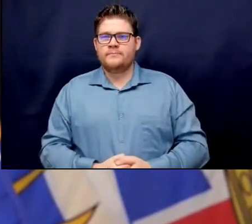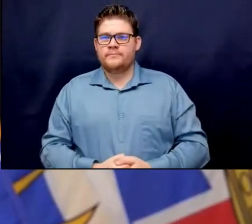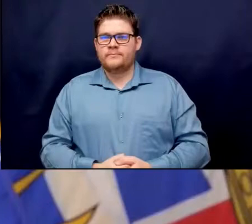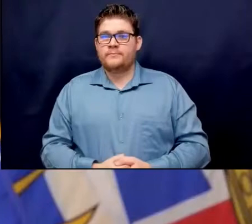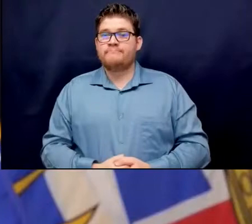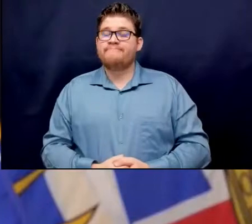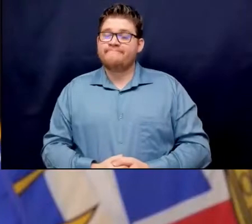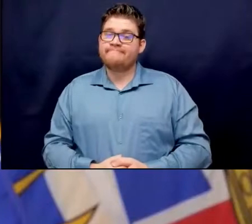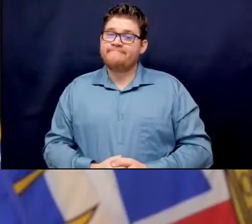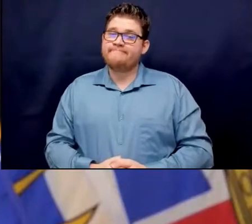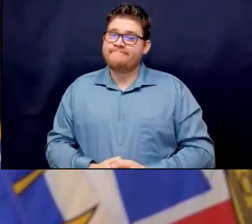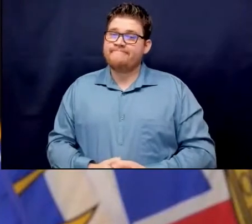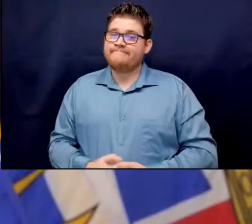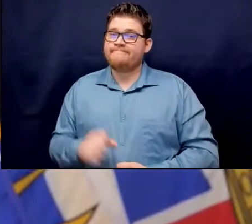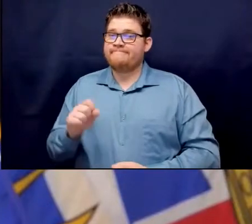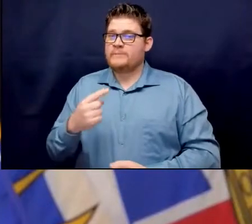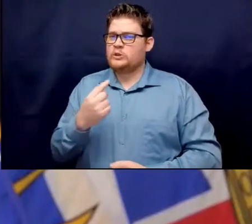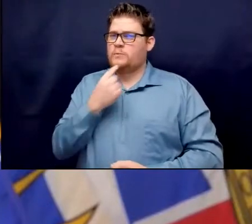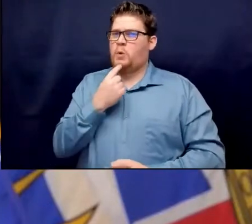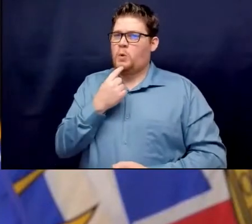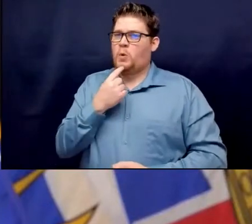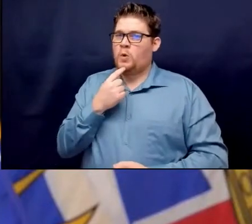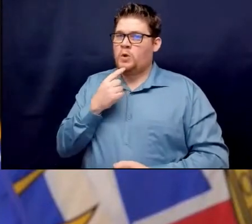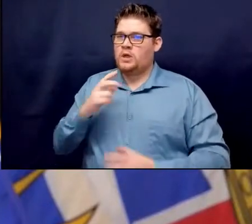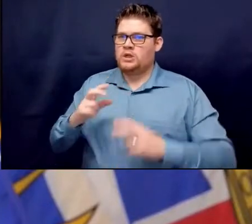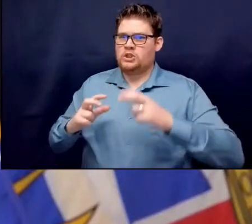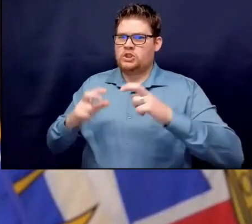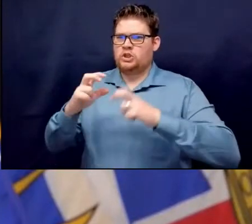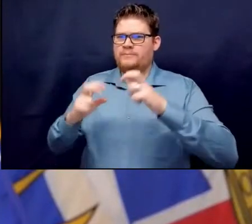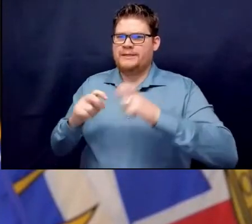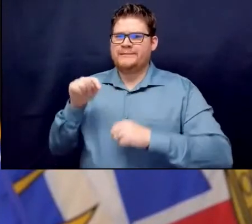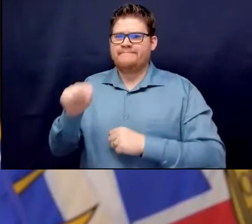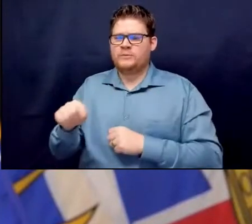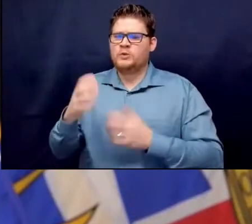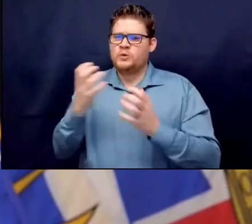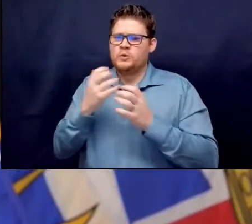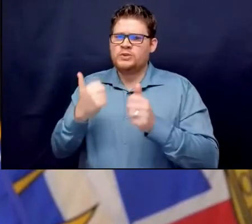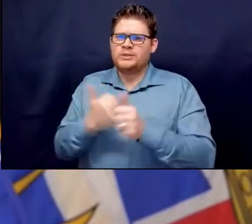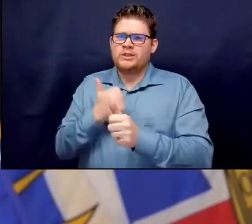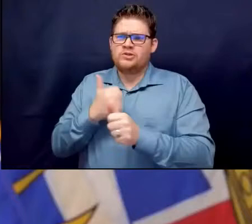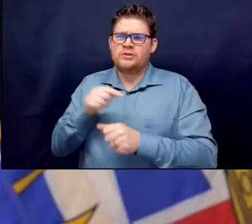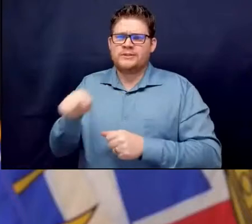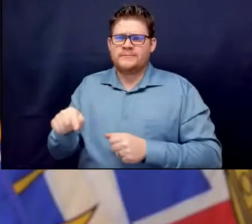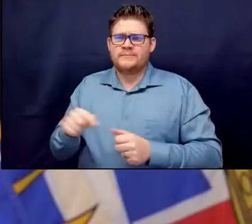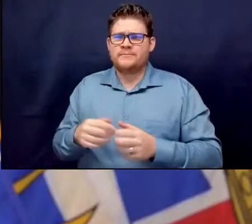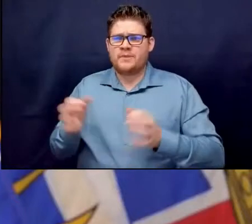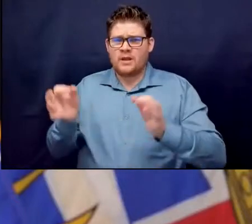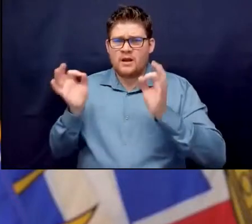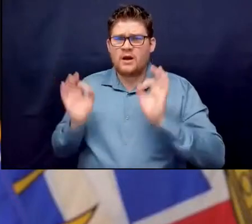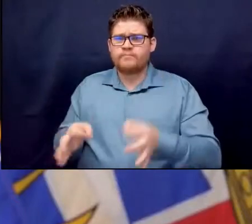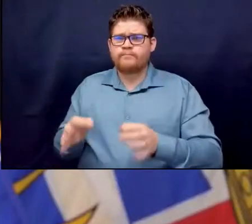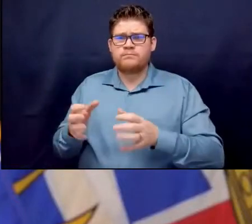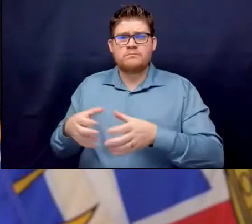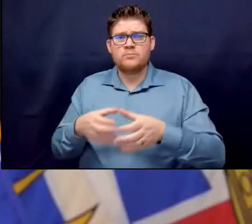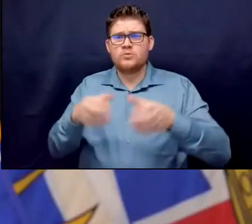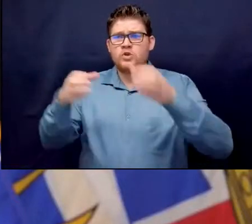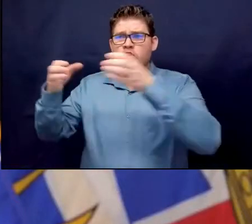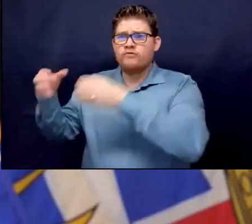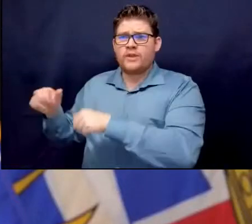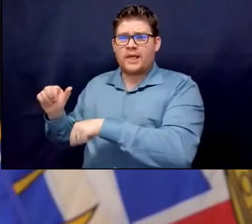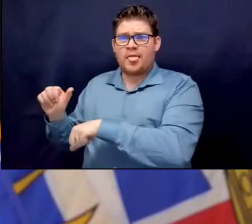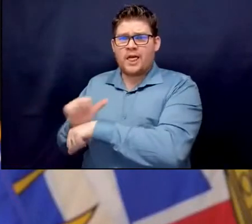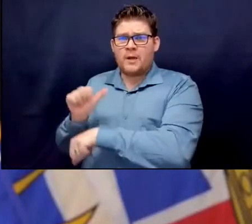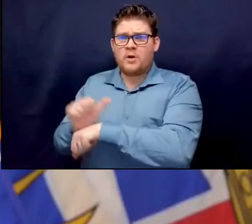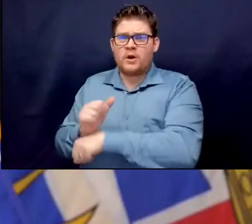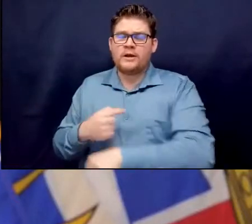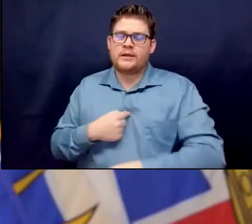very clear that tournaments are a source. And, you know, look at the information that I presented. Those are places where people come together over a longer period